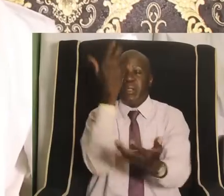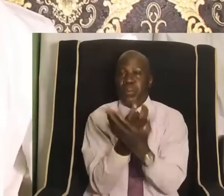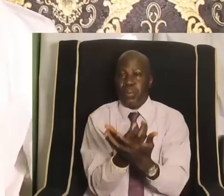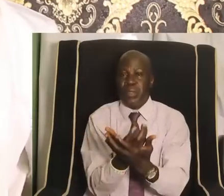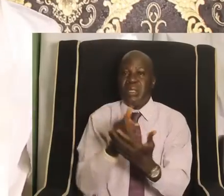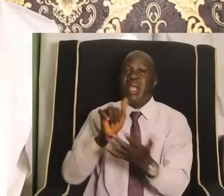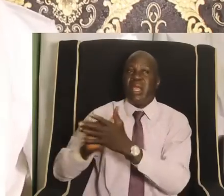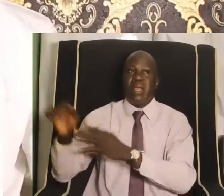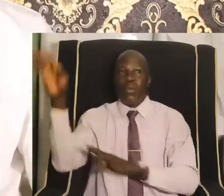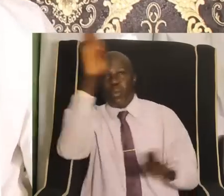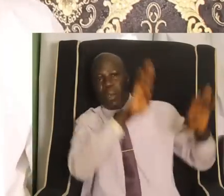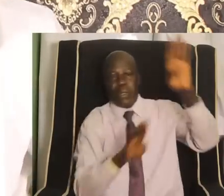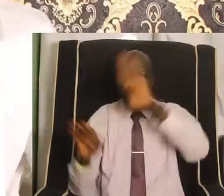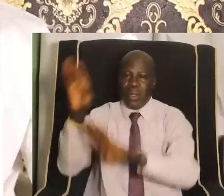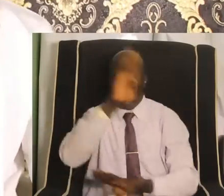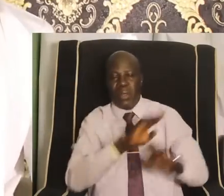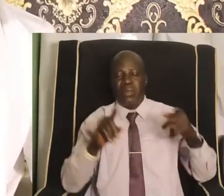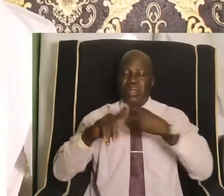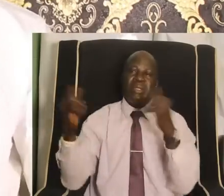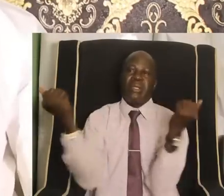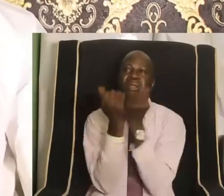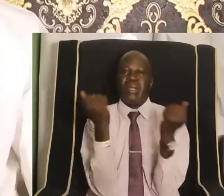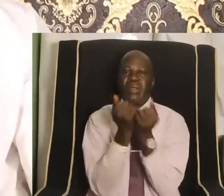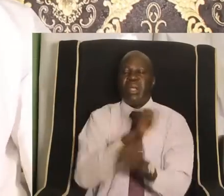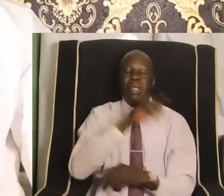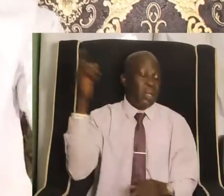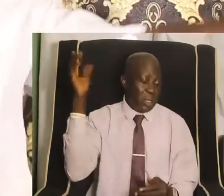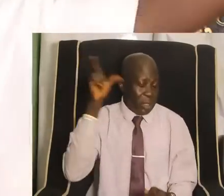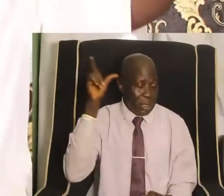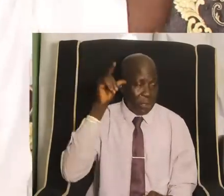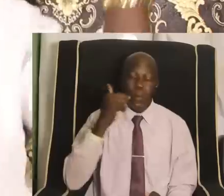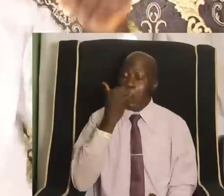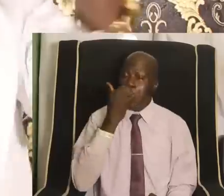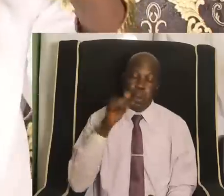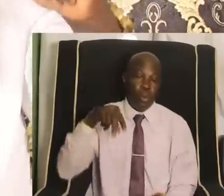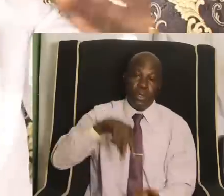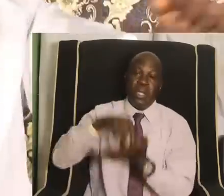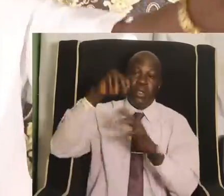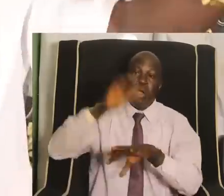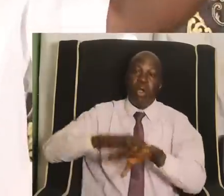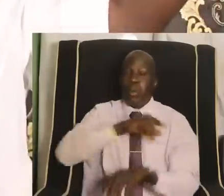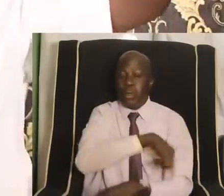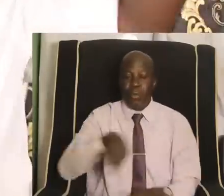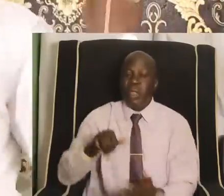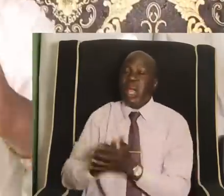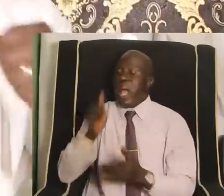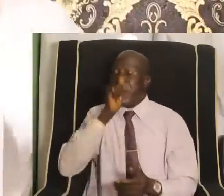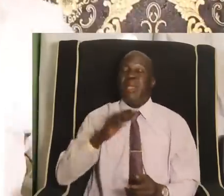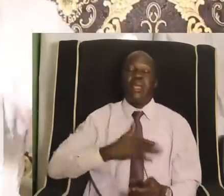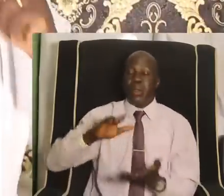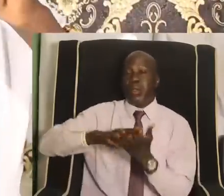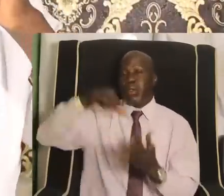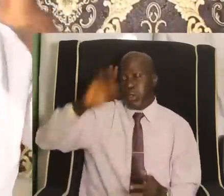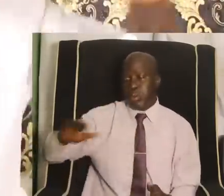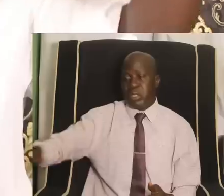prison. He was restless, he wakes up. Listen to me, sir. You stand on your feet. I am